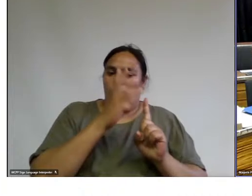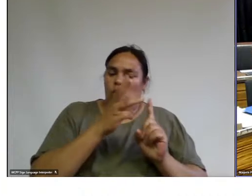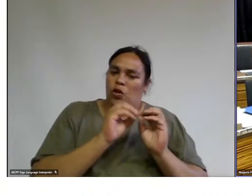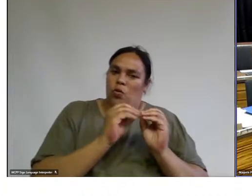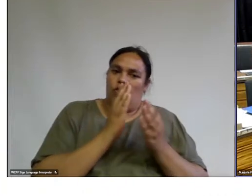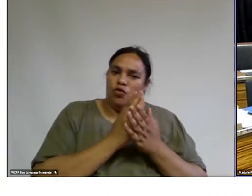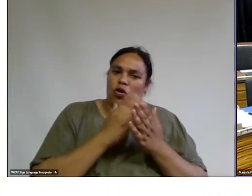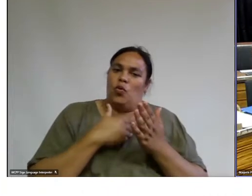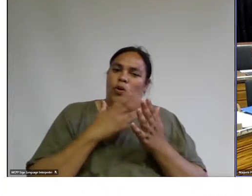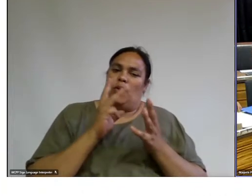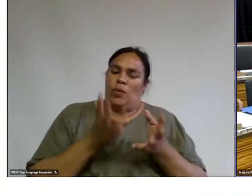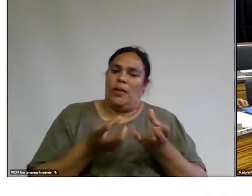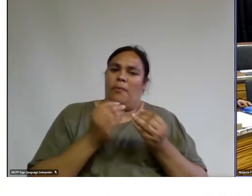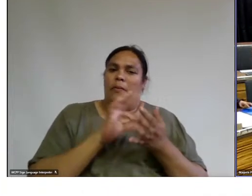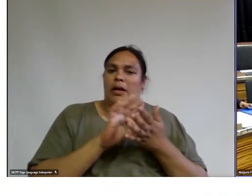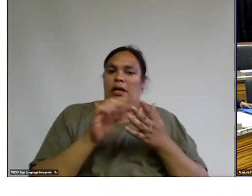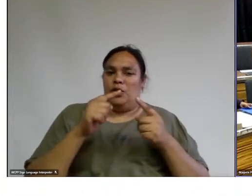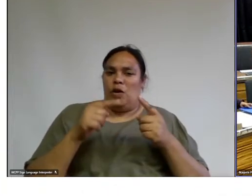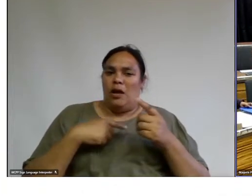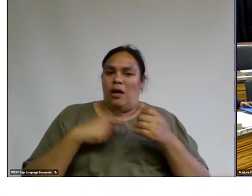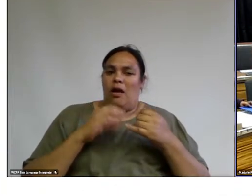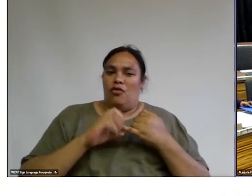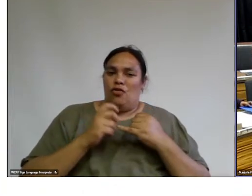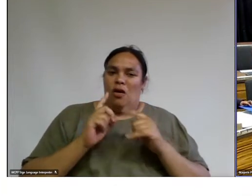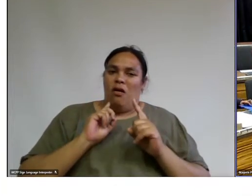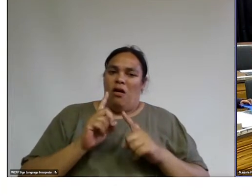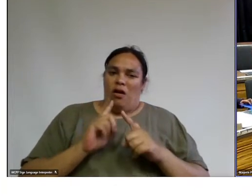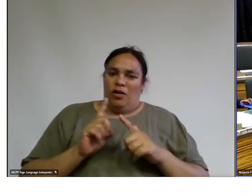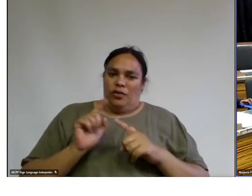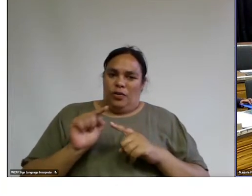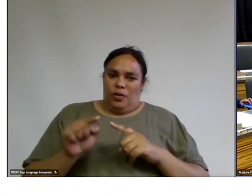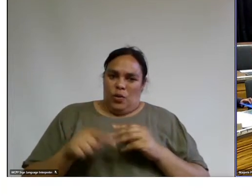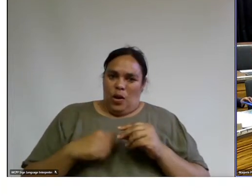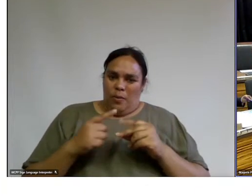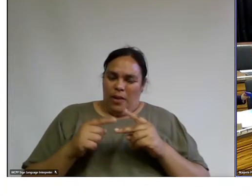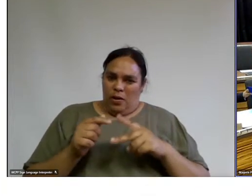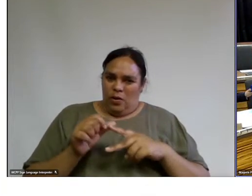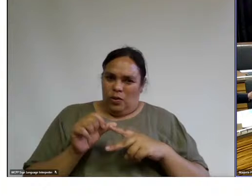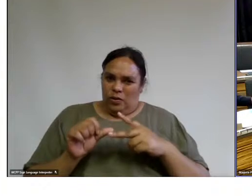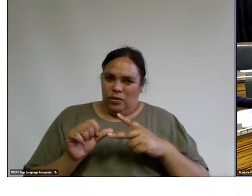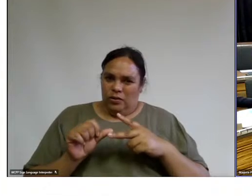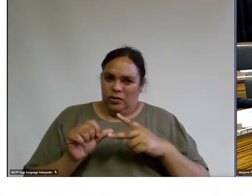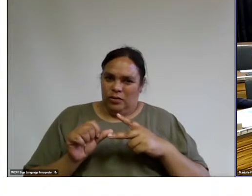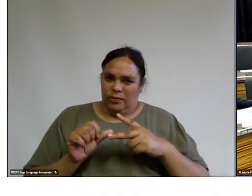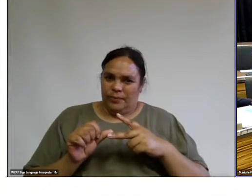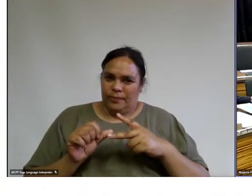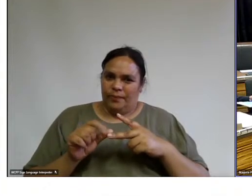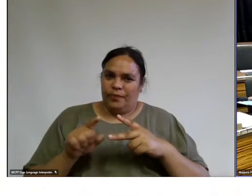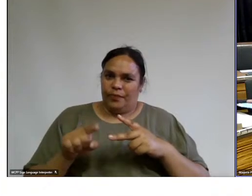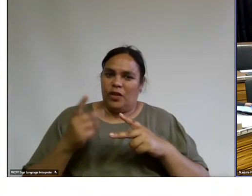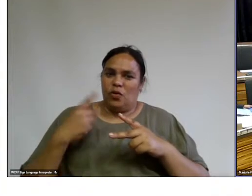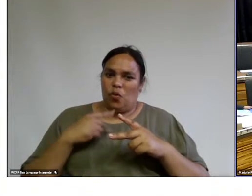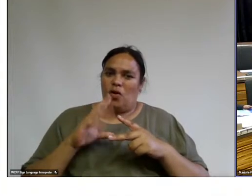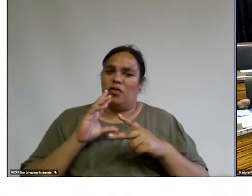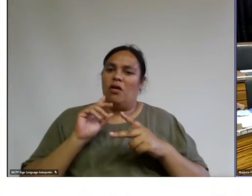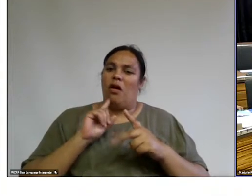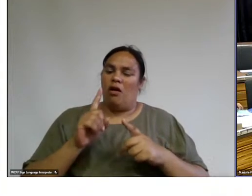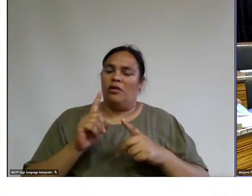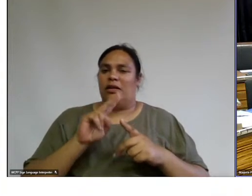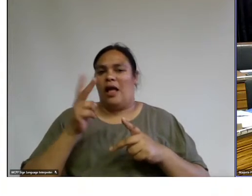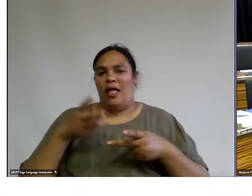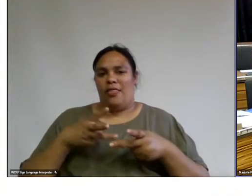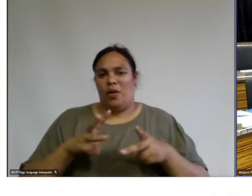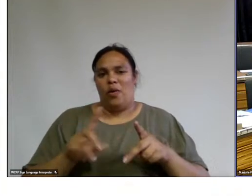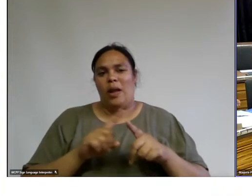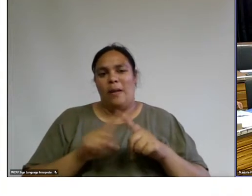that we have a clean audit. I did try and answer you to sort of, because this question was asked in another way. I did try